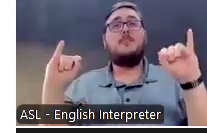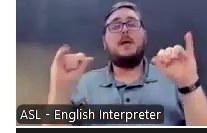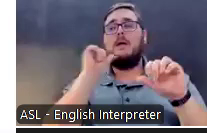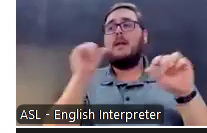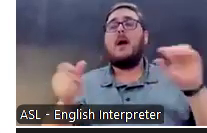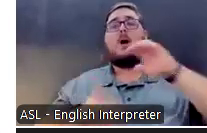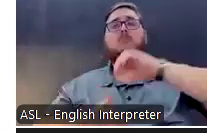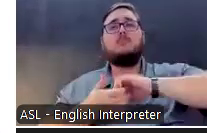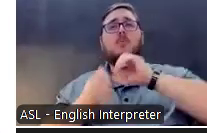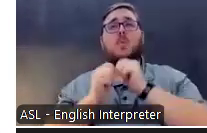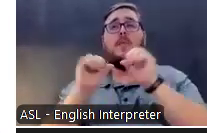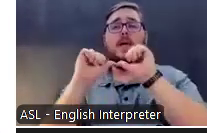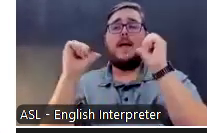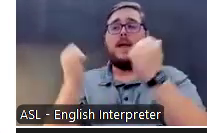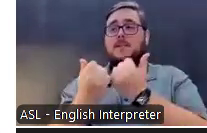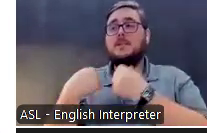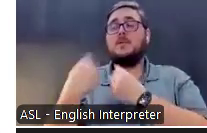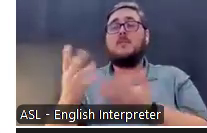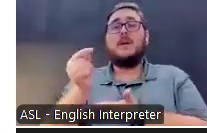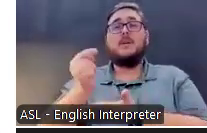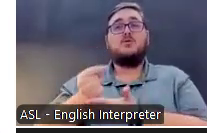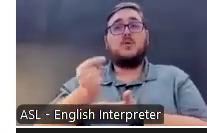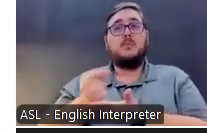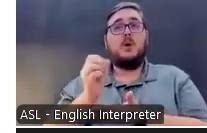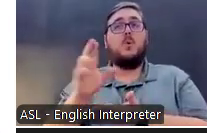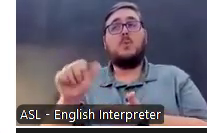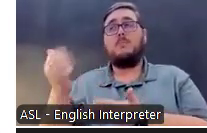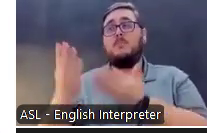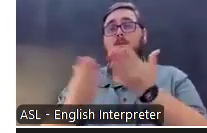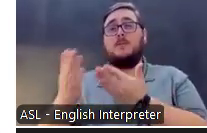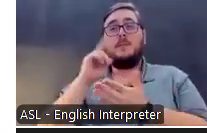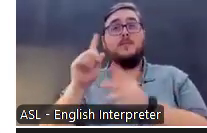provide treatment or other services to people with disabilities.